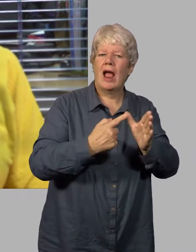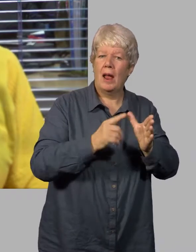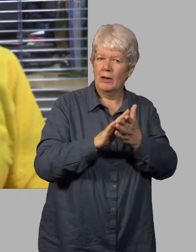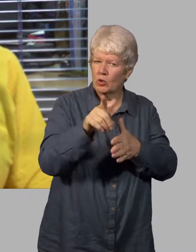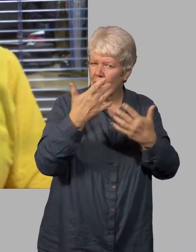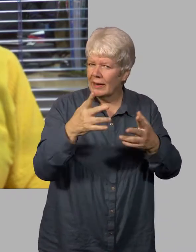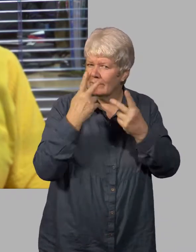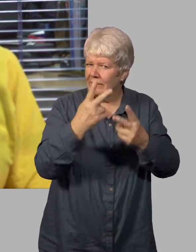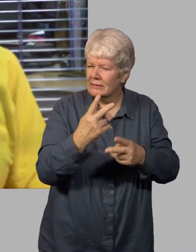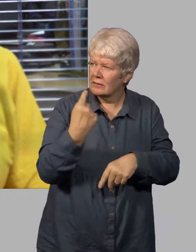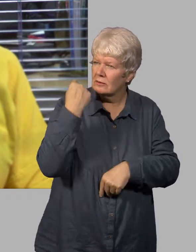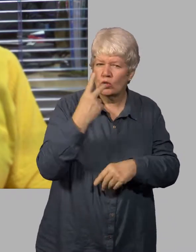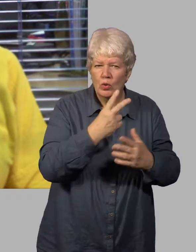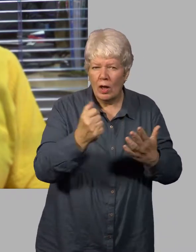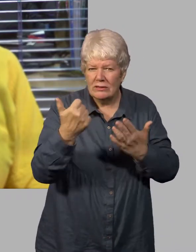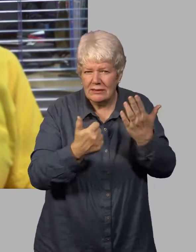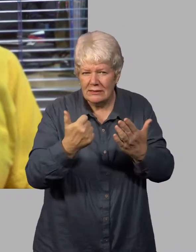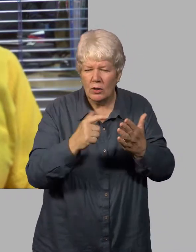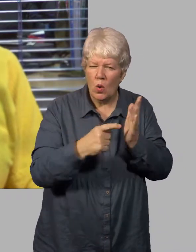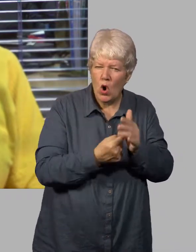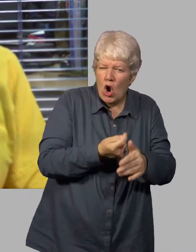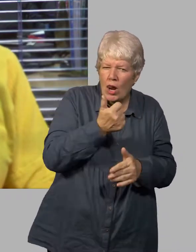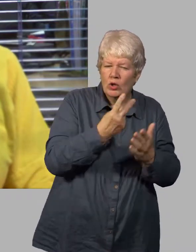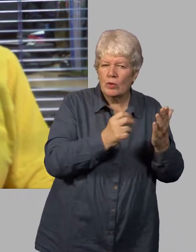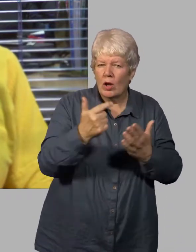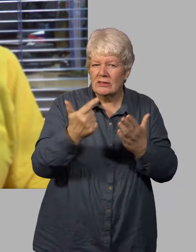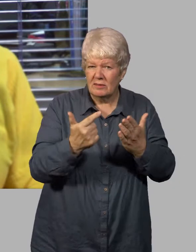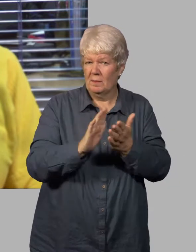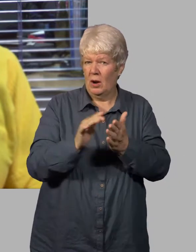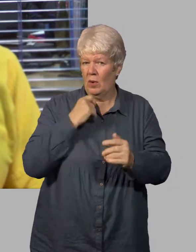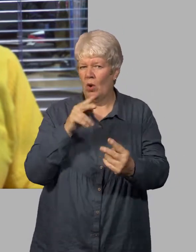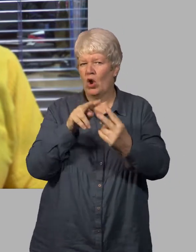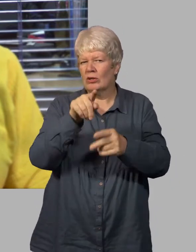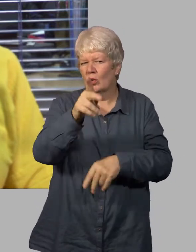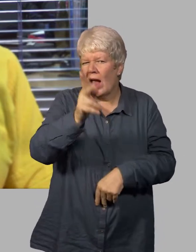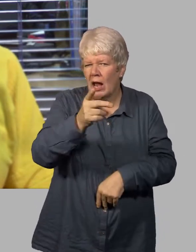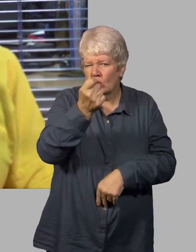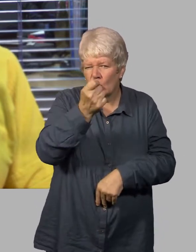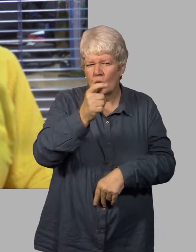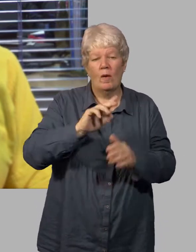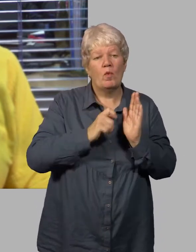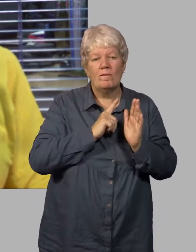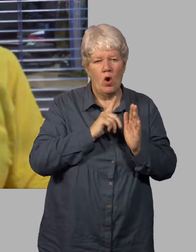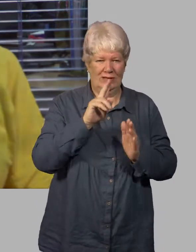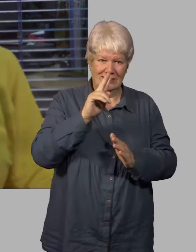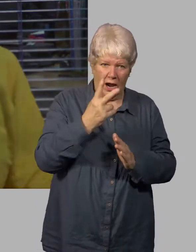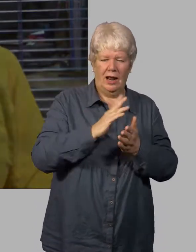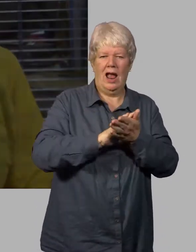in 2016 or early 2017, we will soon be in touch to arrange a second